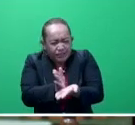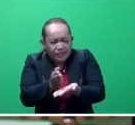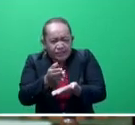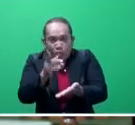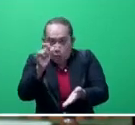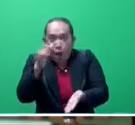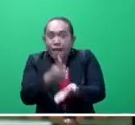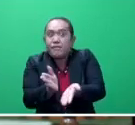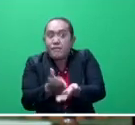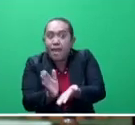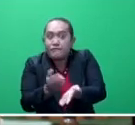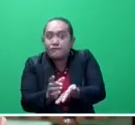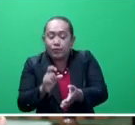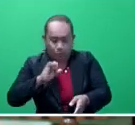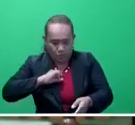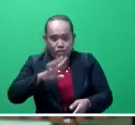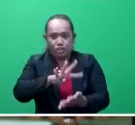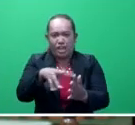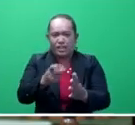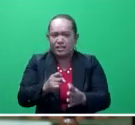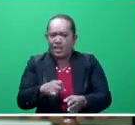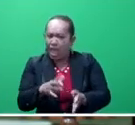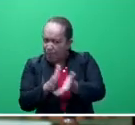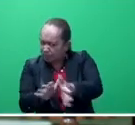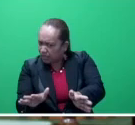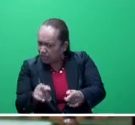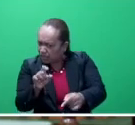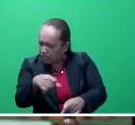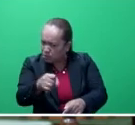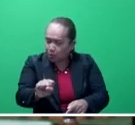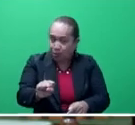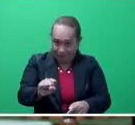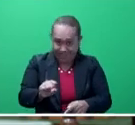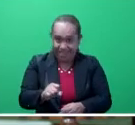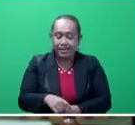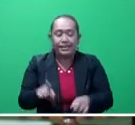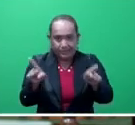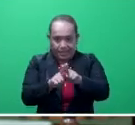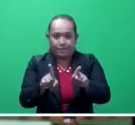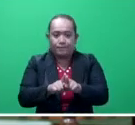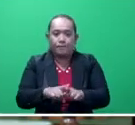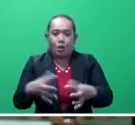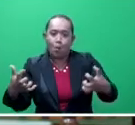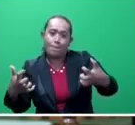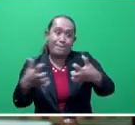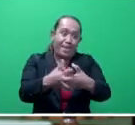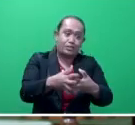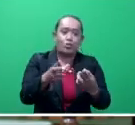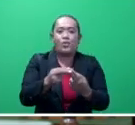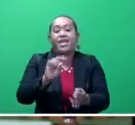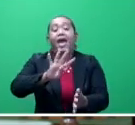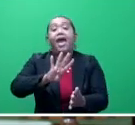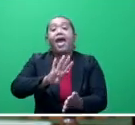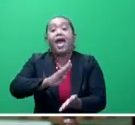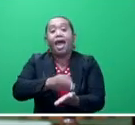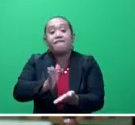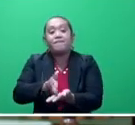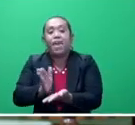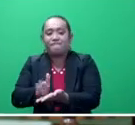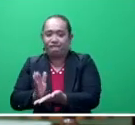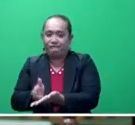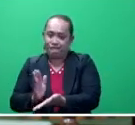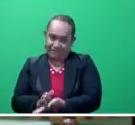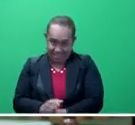or do not want to access the general account balance will be eligible for the $720 per person payout under the new unemployment initiative.